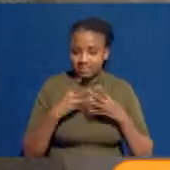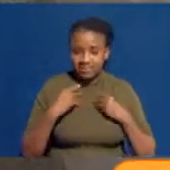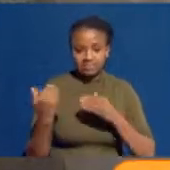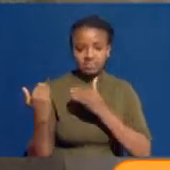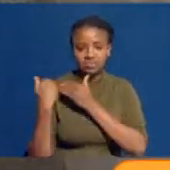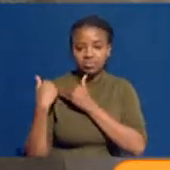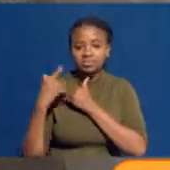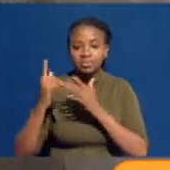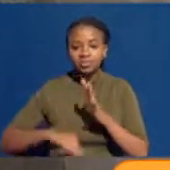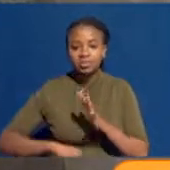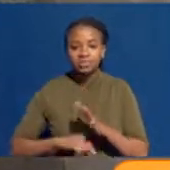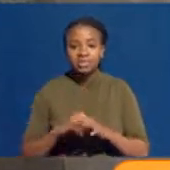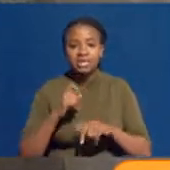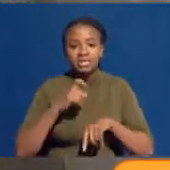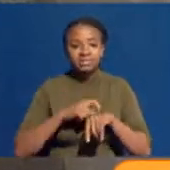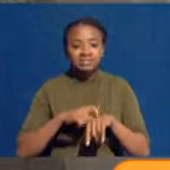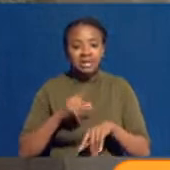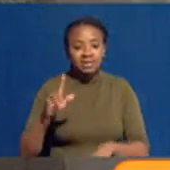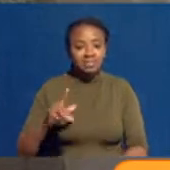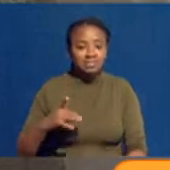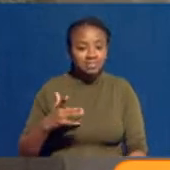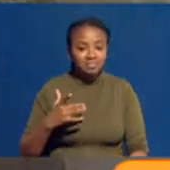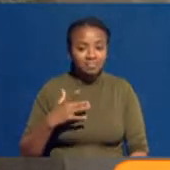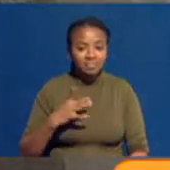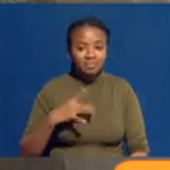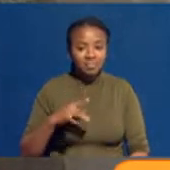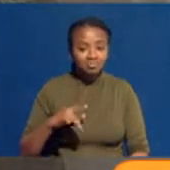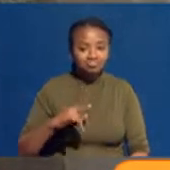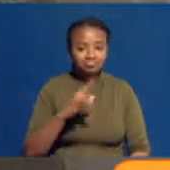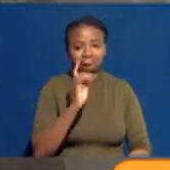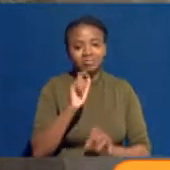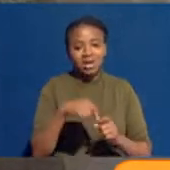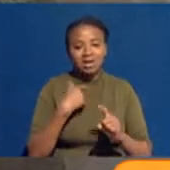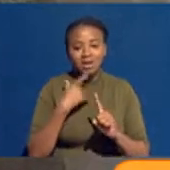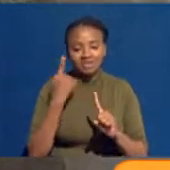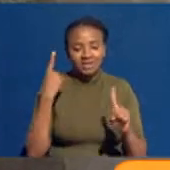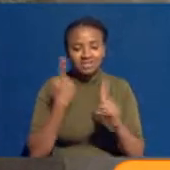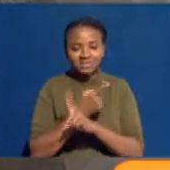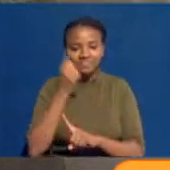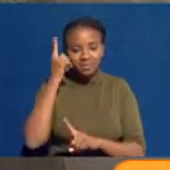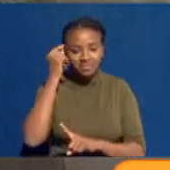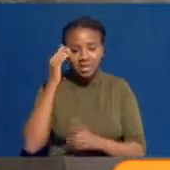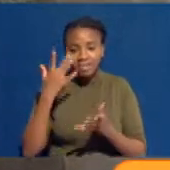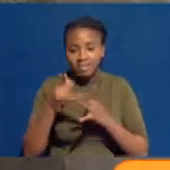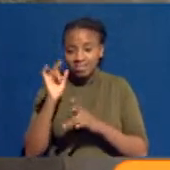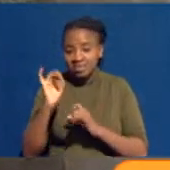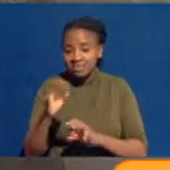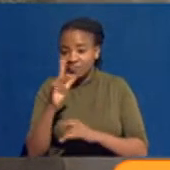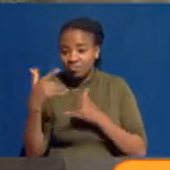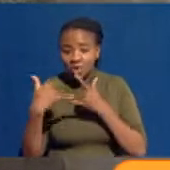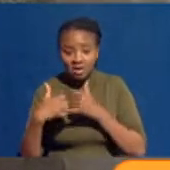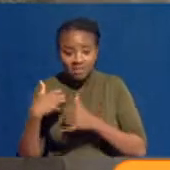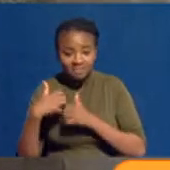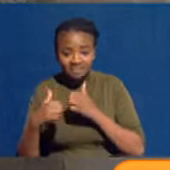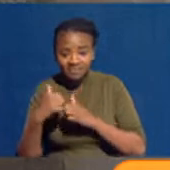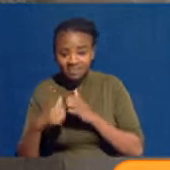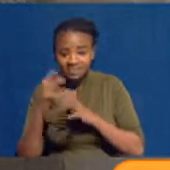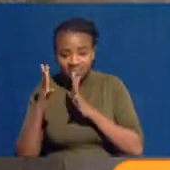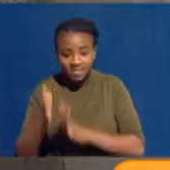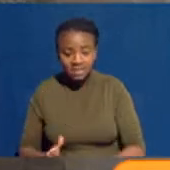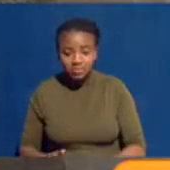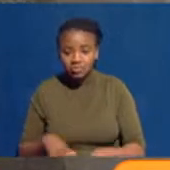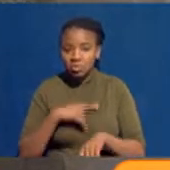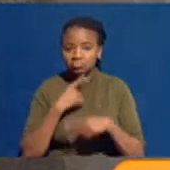is that by the time you walk out, you're going to have some different thoughts. That's whether if you're an astrophysicist, or whether you